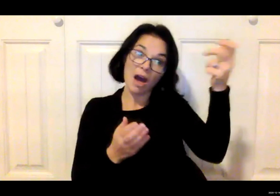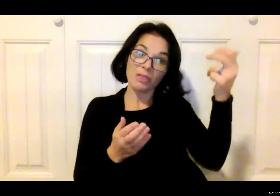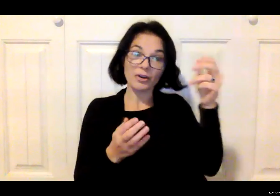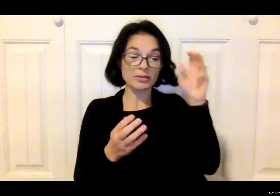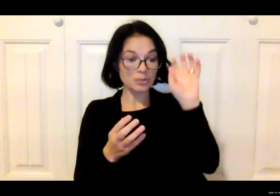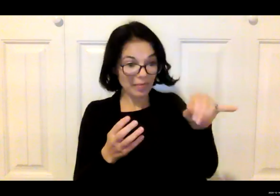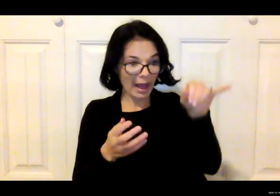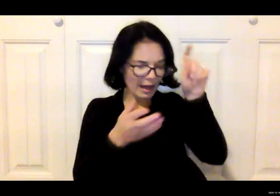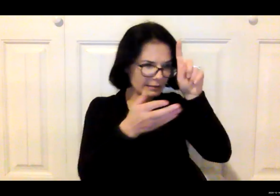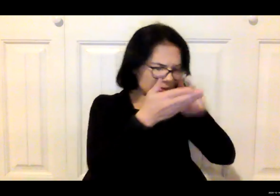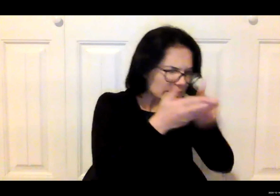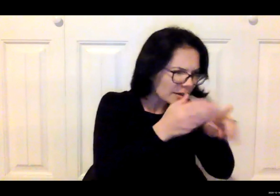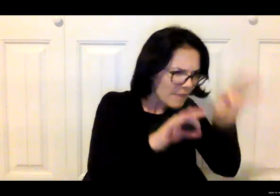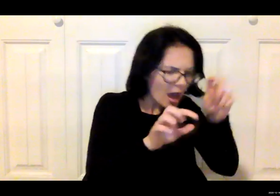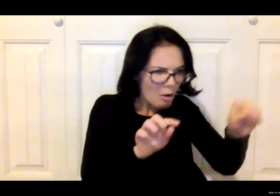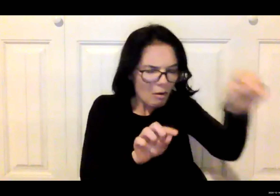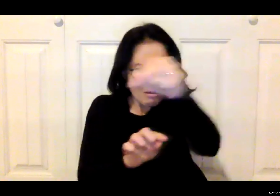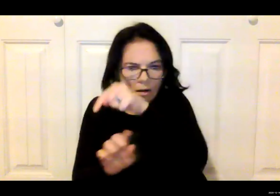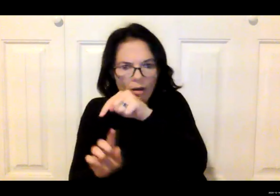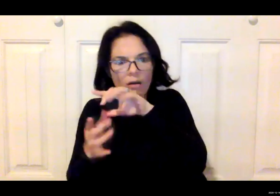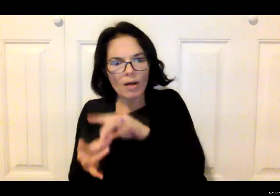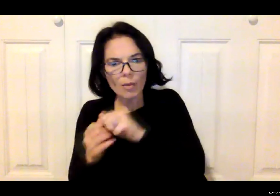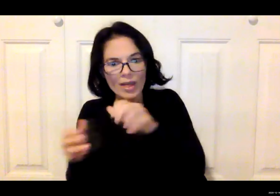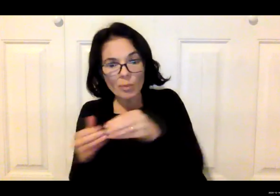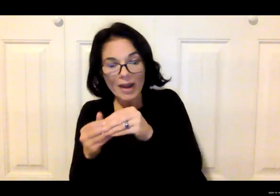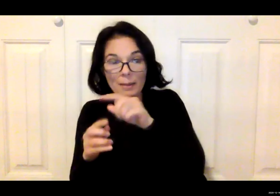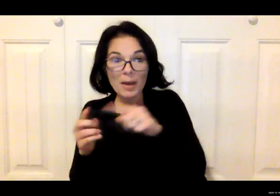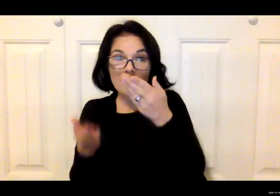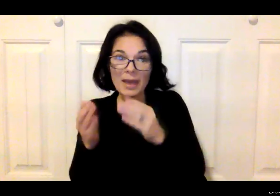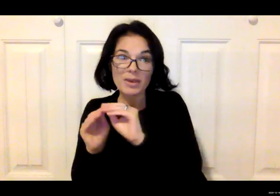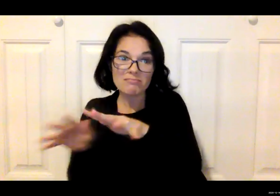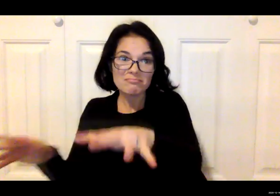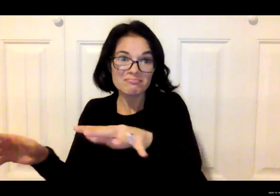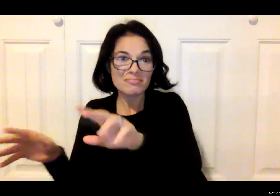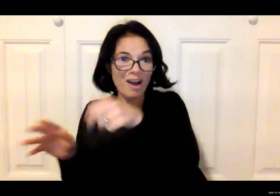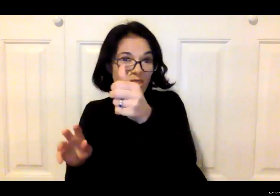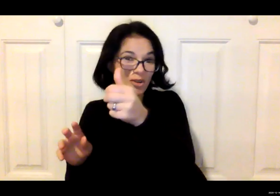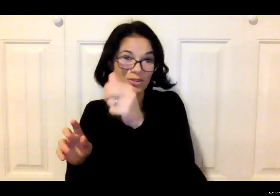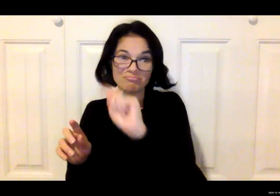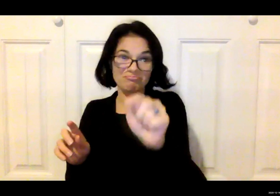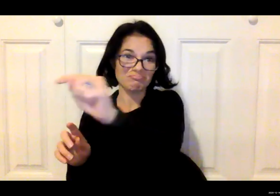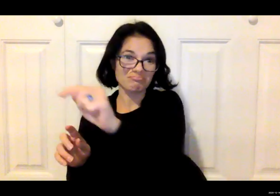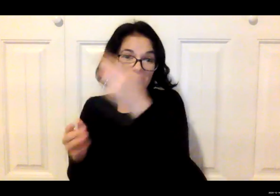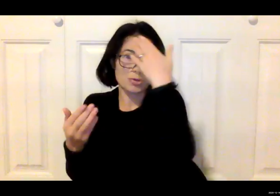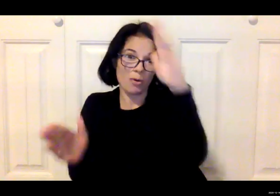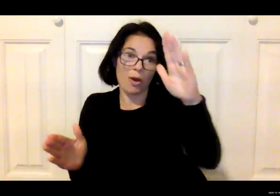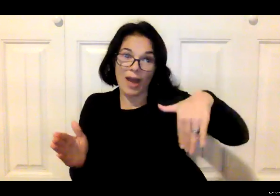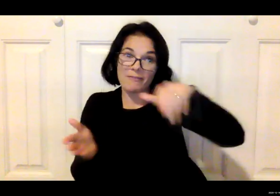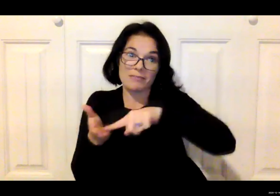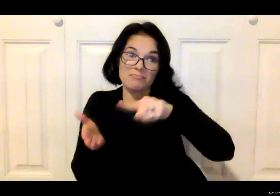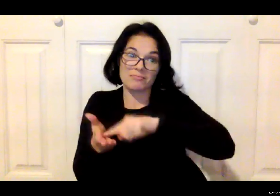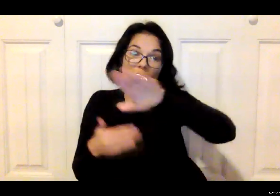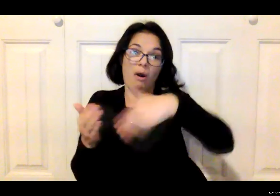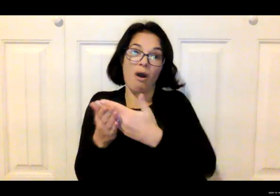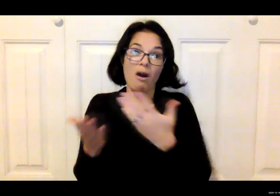that keeping that perspective can be helpful, because you don't know who you're protecting, because it can be hard to see